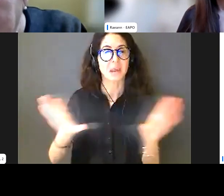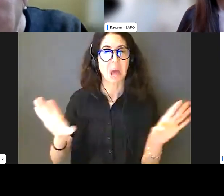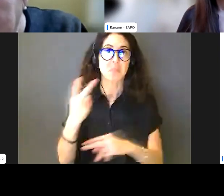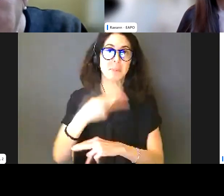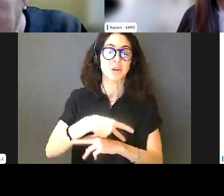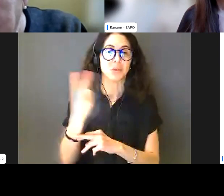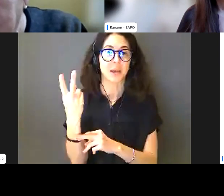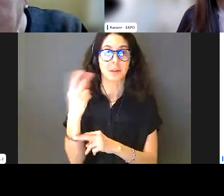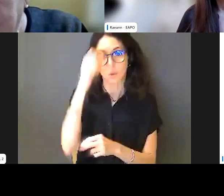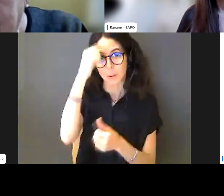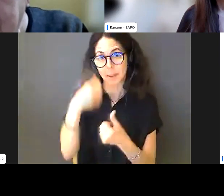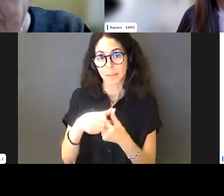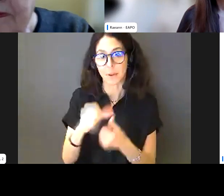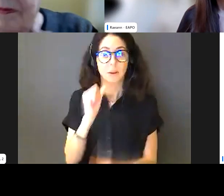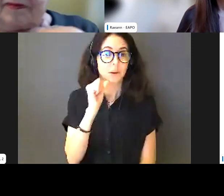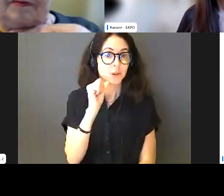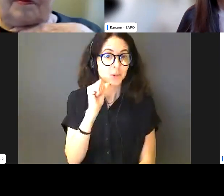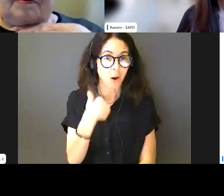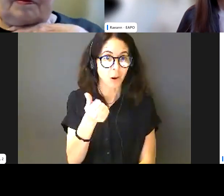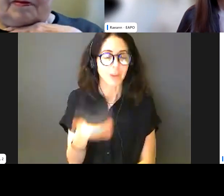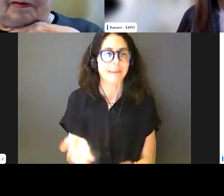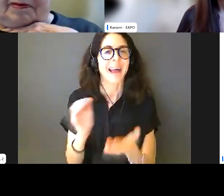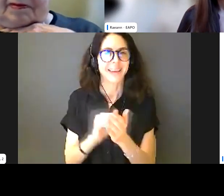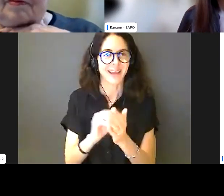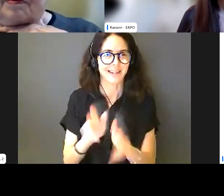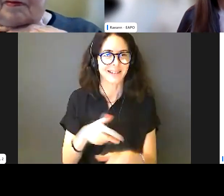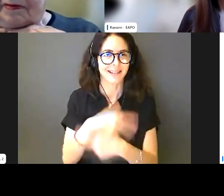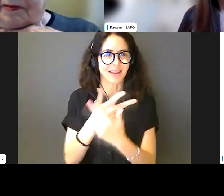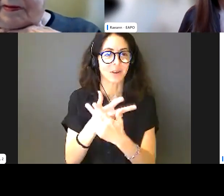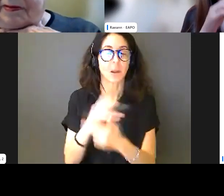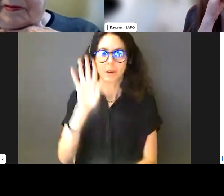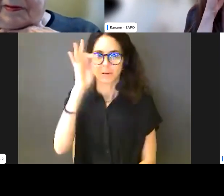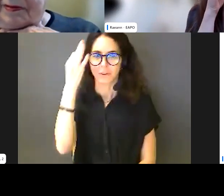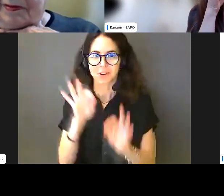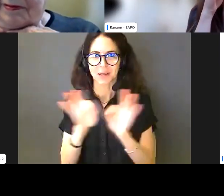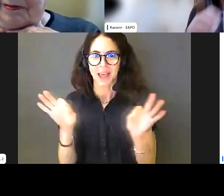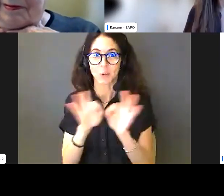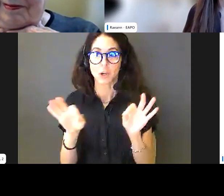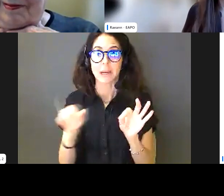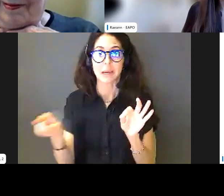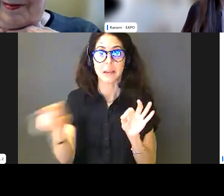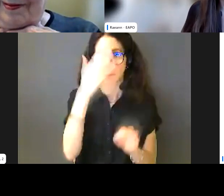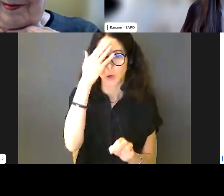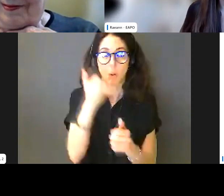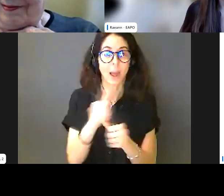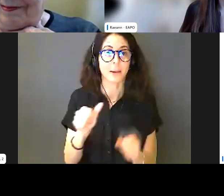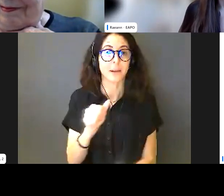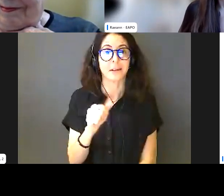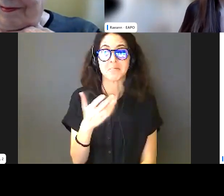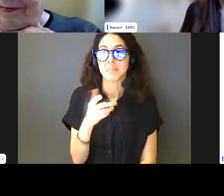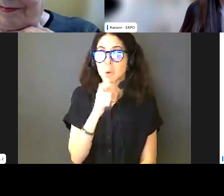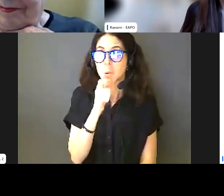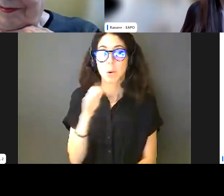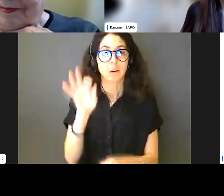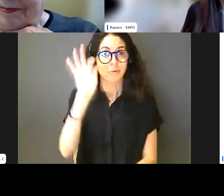A reminder that tomorrow we are doing this session again, but in French. So if you know anyone who is a French speaker or Francophone who would like